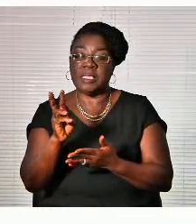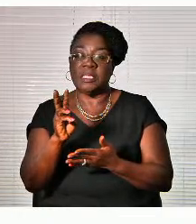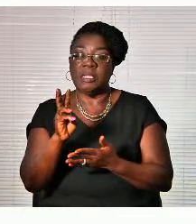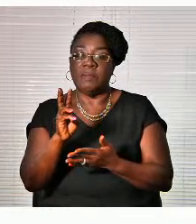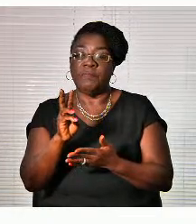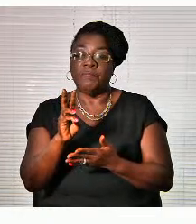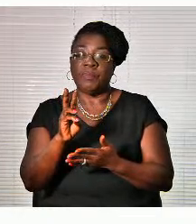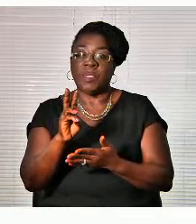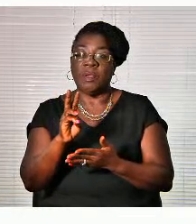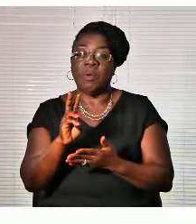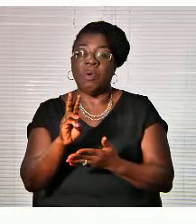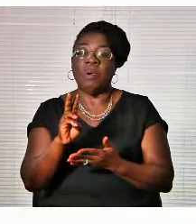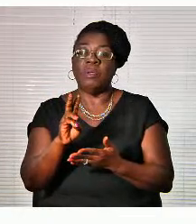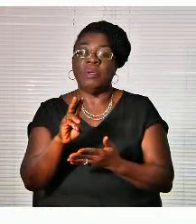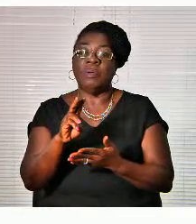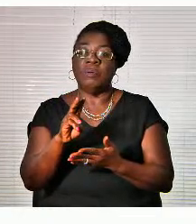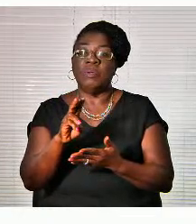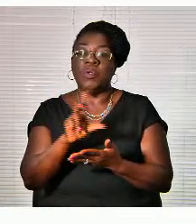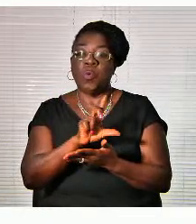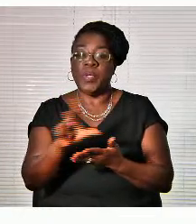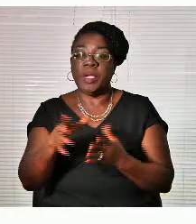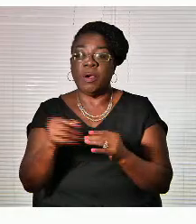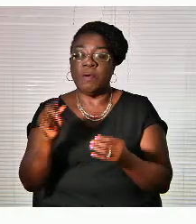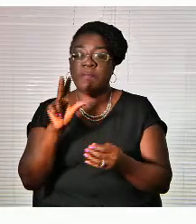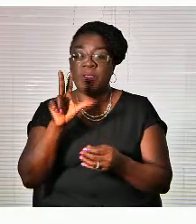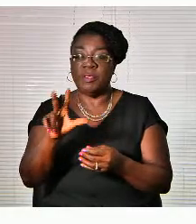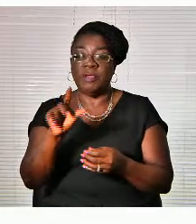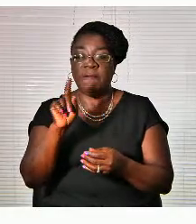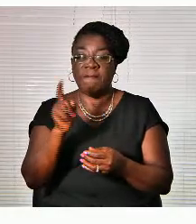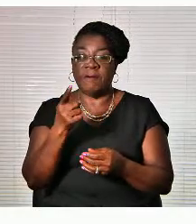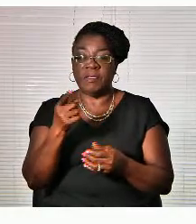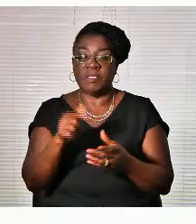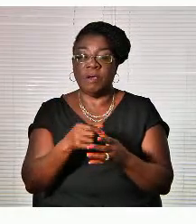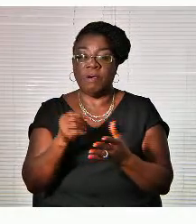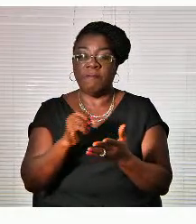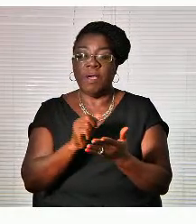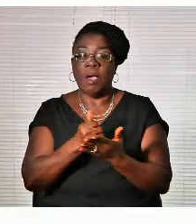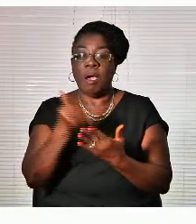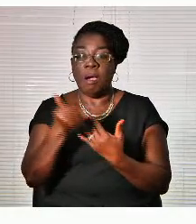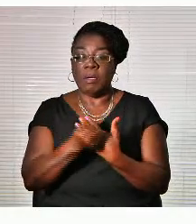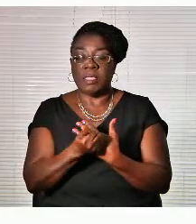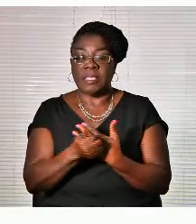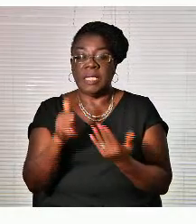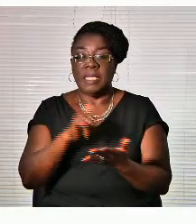the 31st of August. That same week, you would note